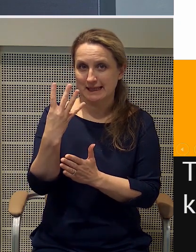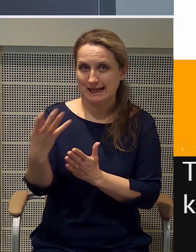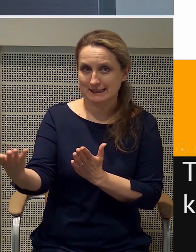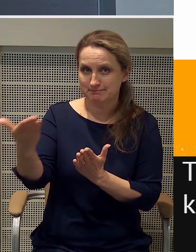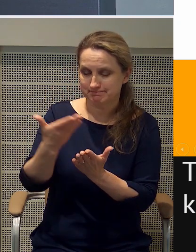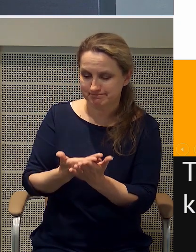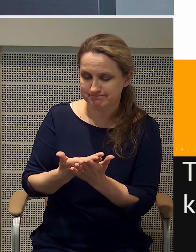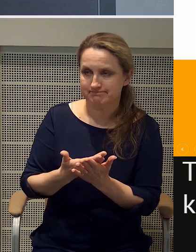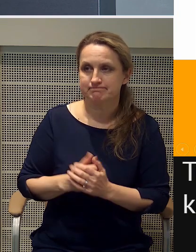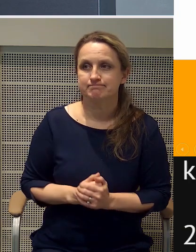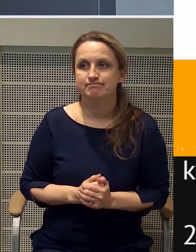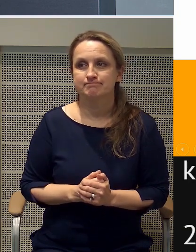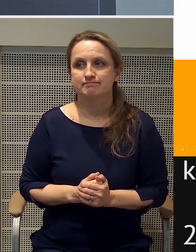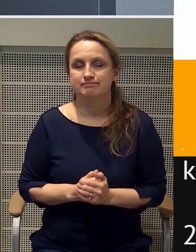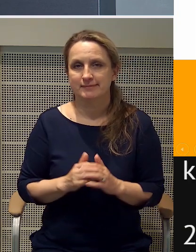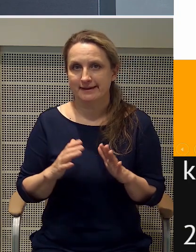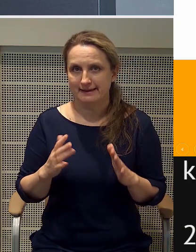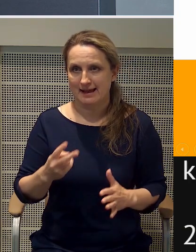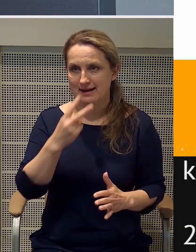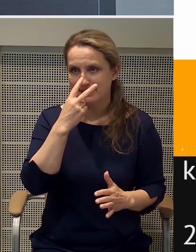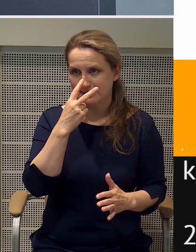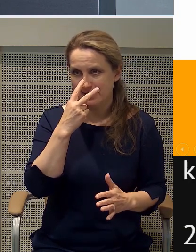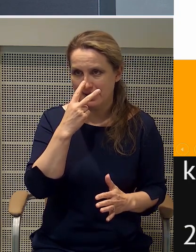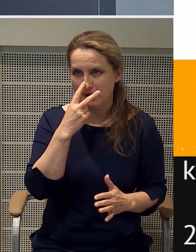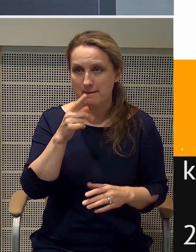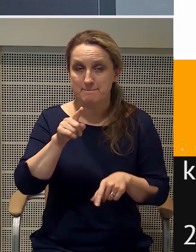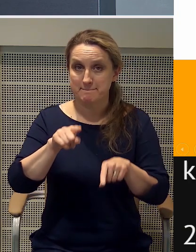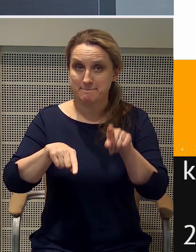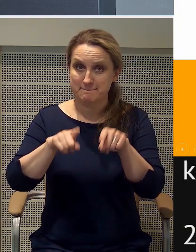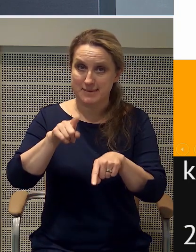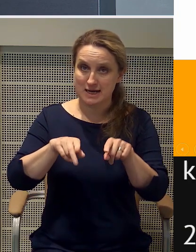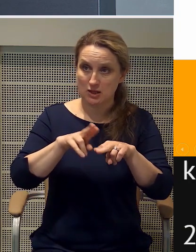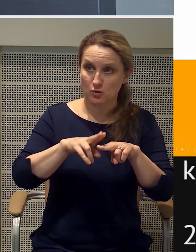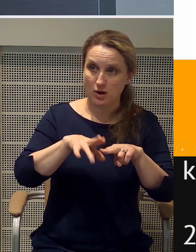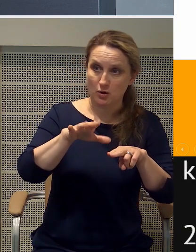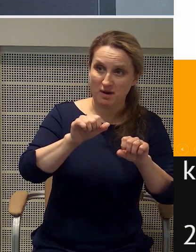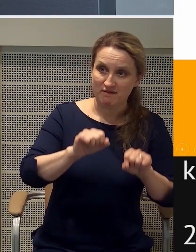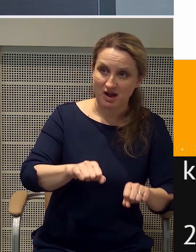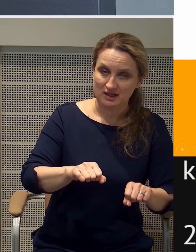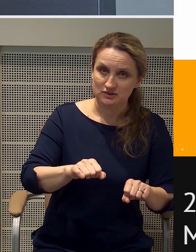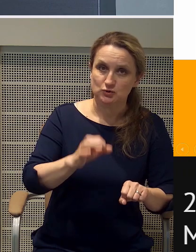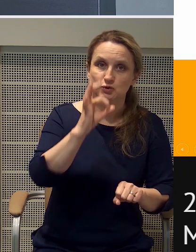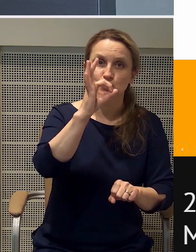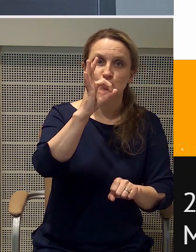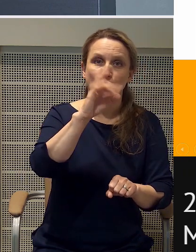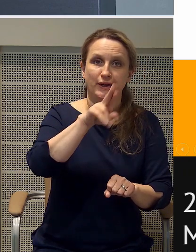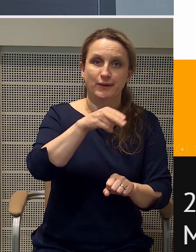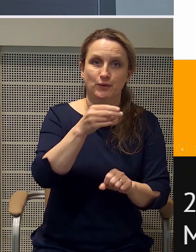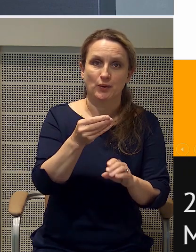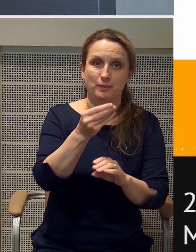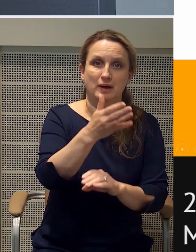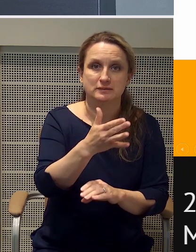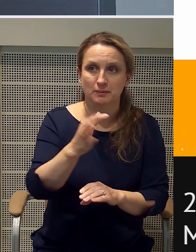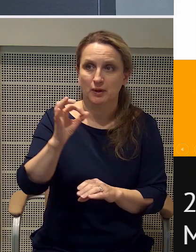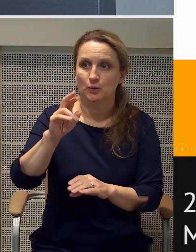2021, we already received 4 applications. Again, you can see